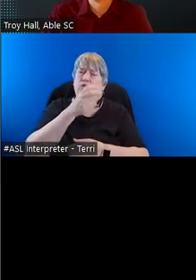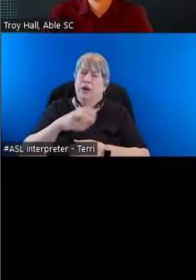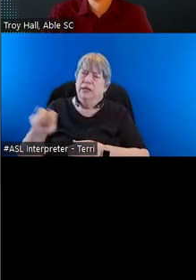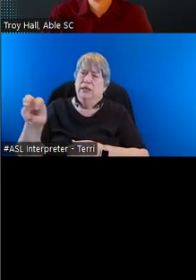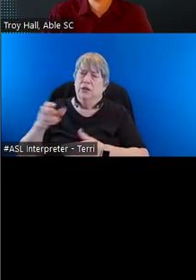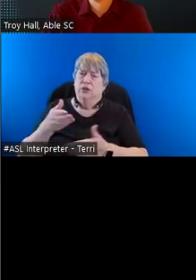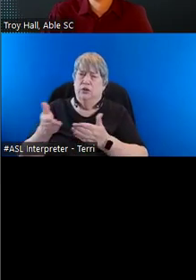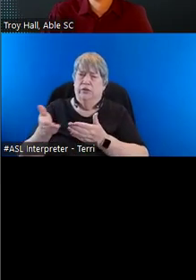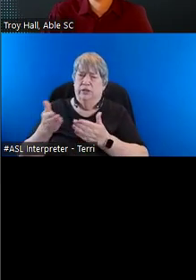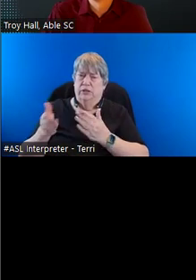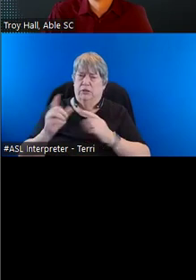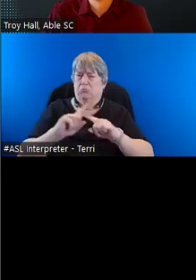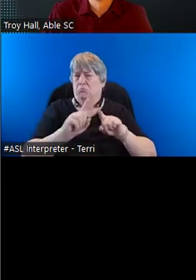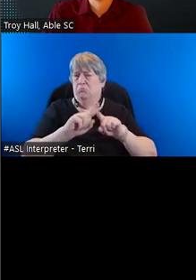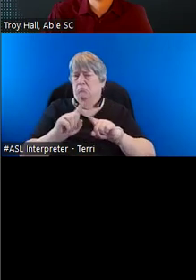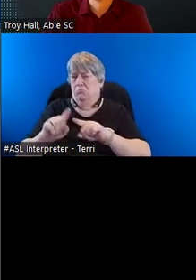differently.